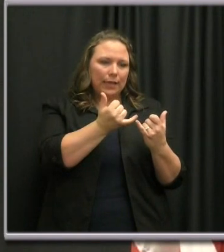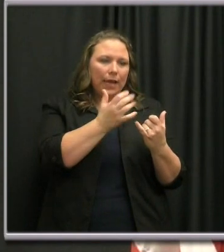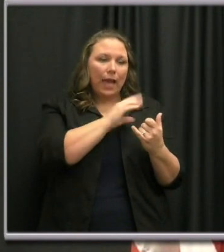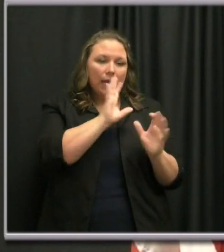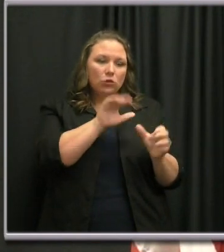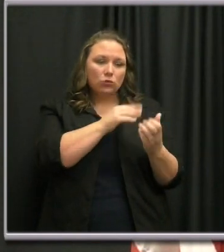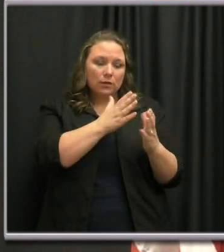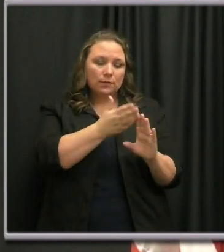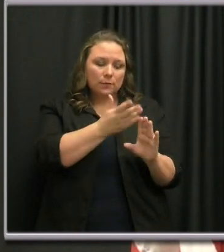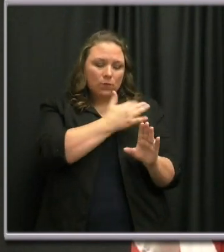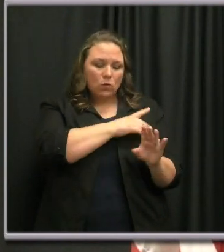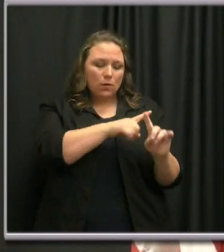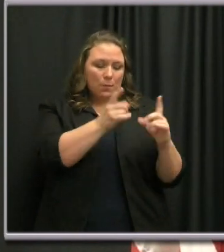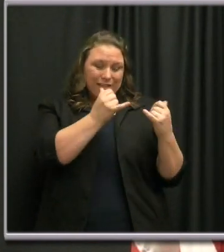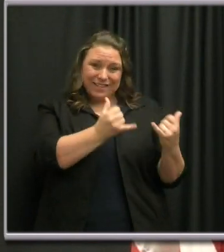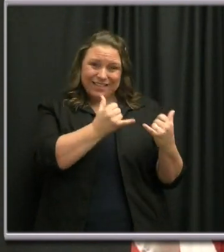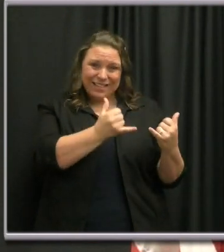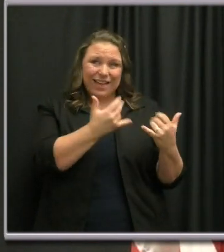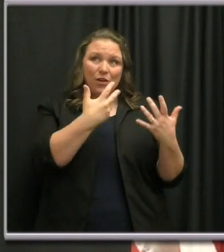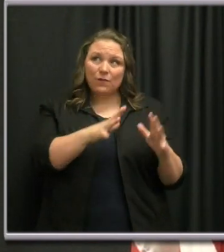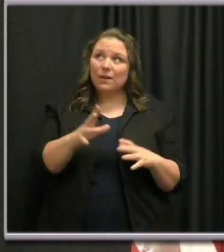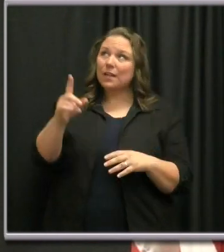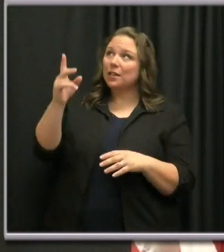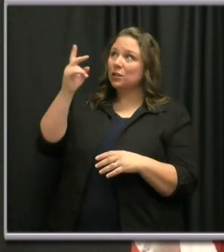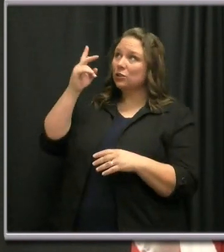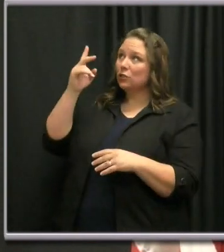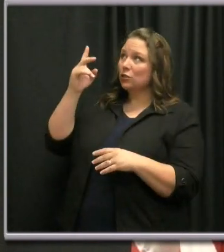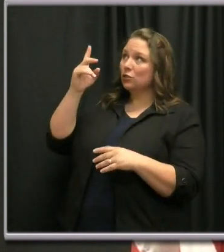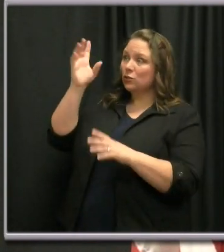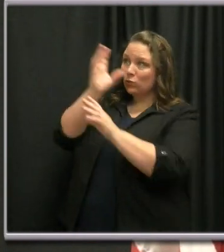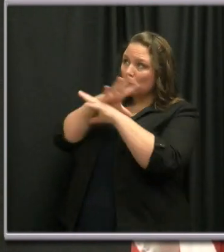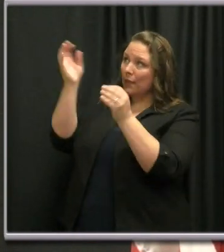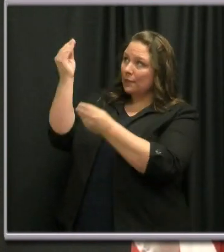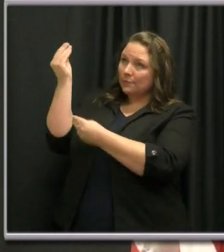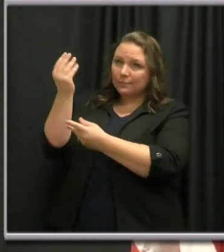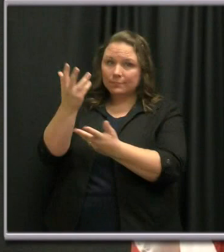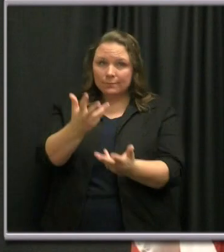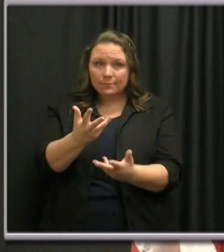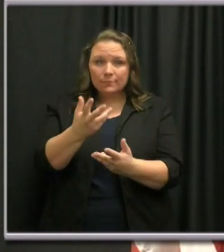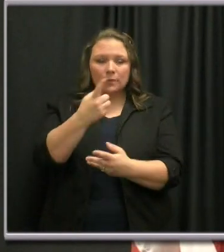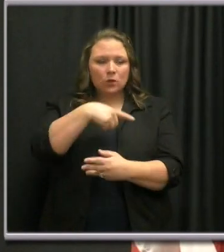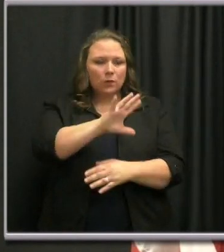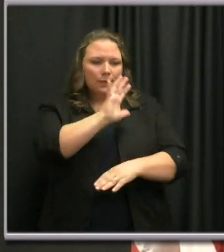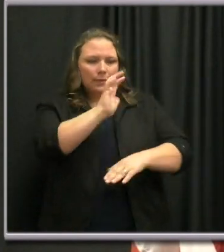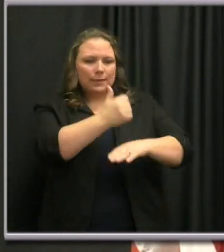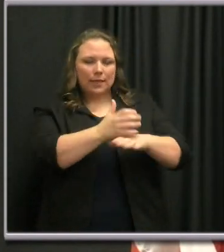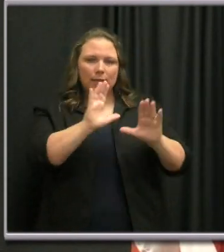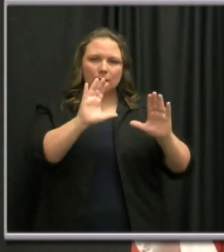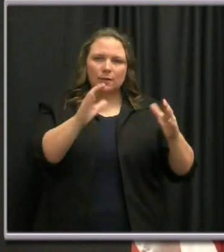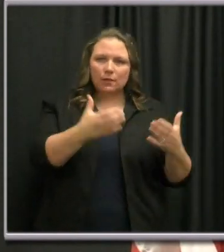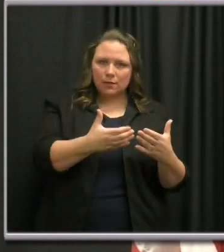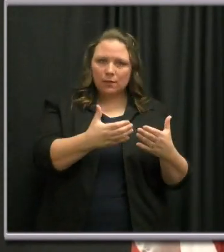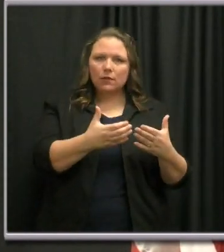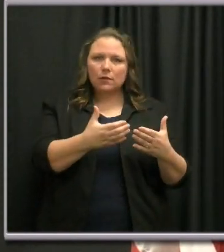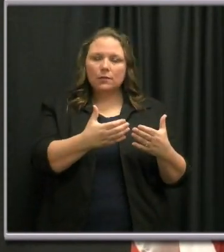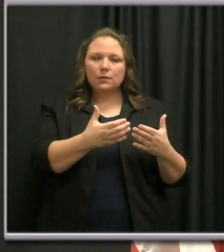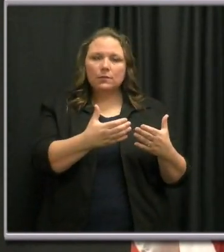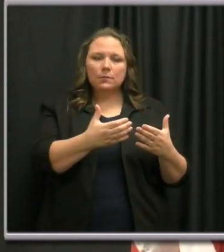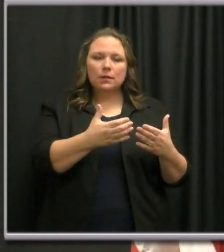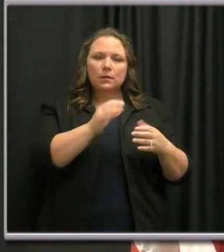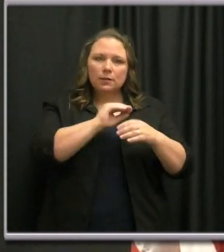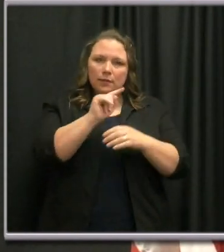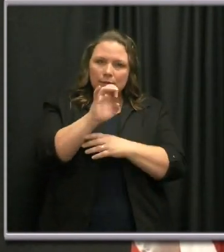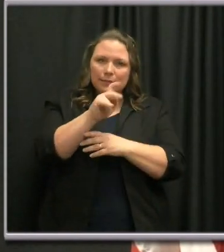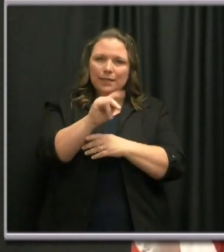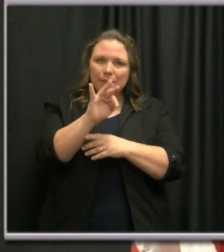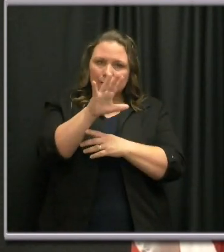but now that we have heard from the president, now that you all have formed the mayor's regional coalition,